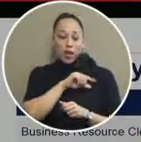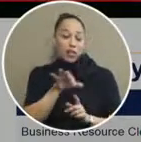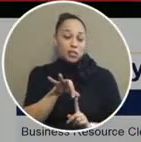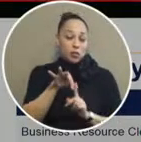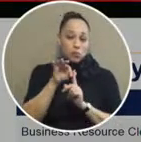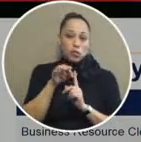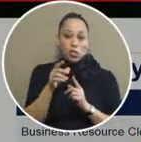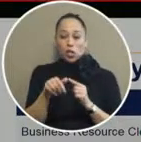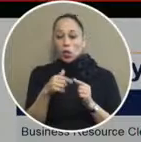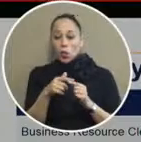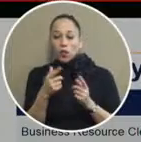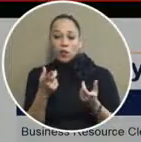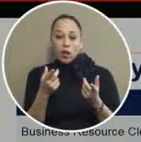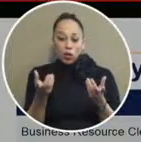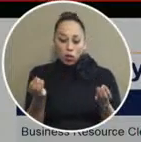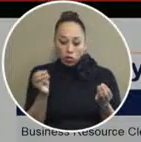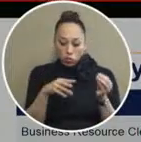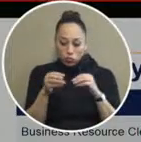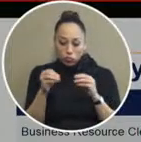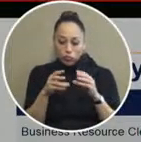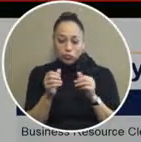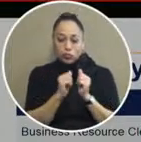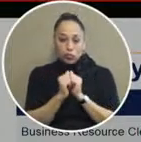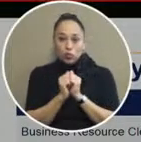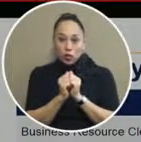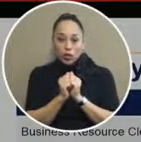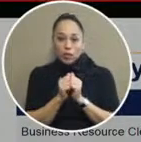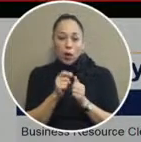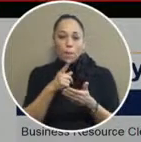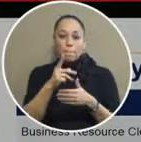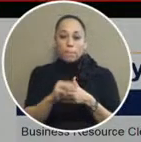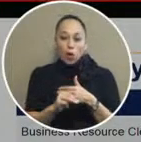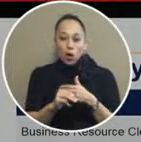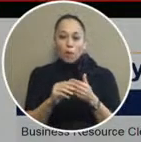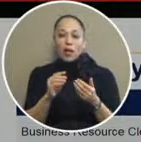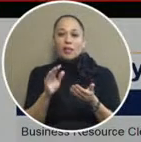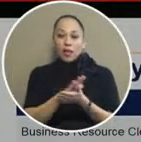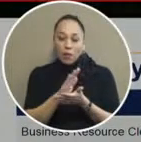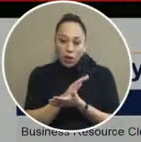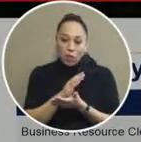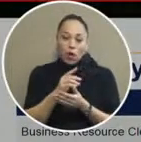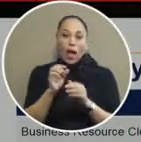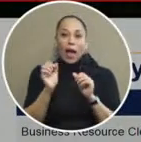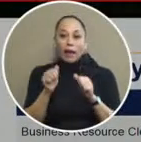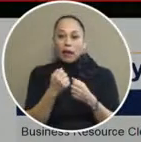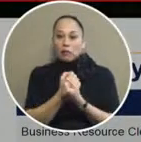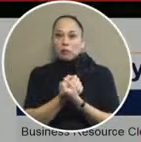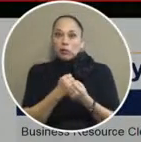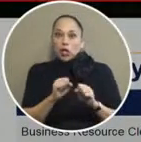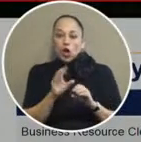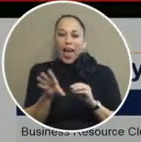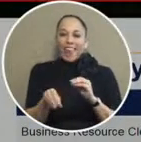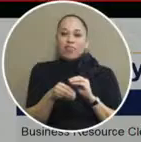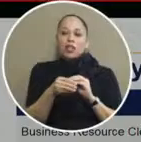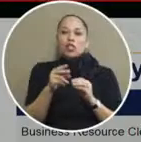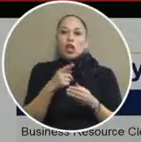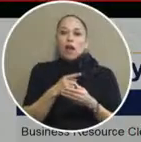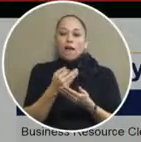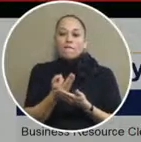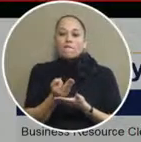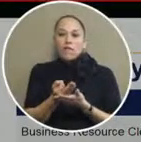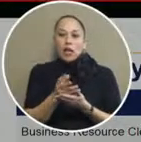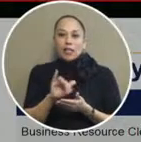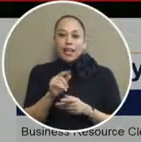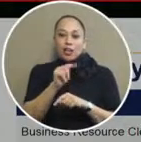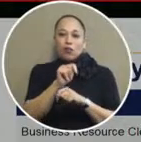going to put together their programs, their documents, and be able to secure additional funds, either from a